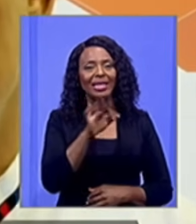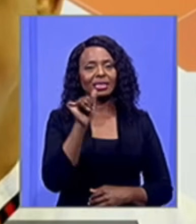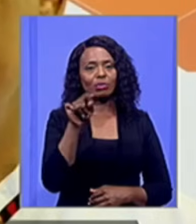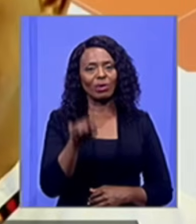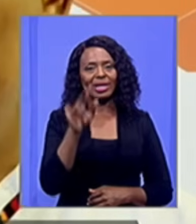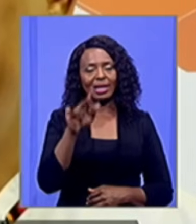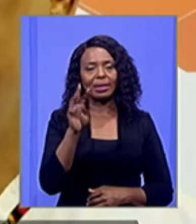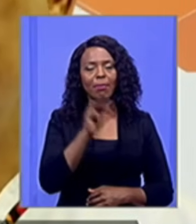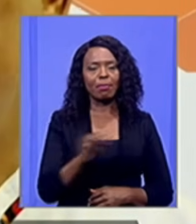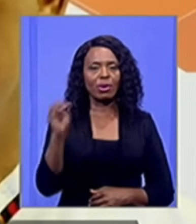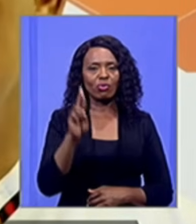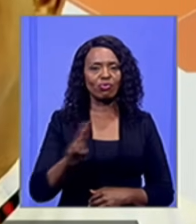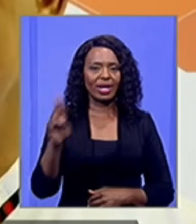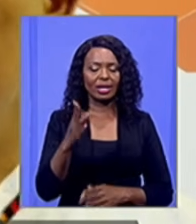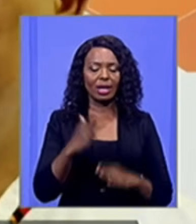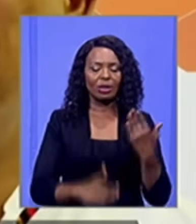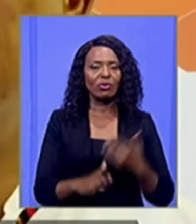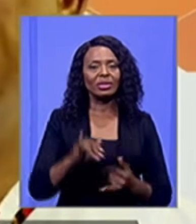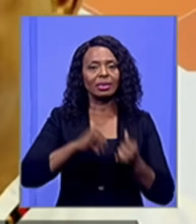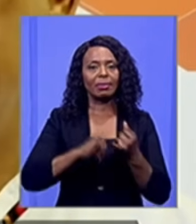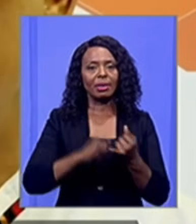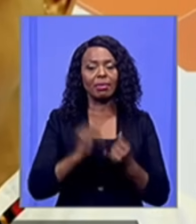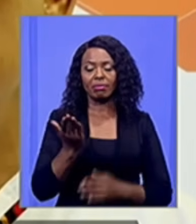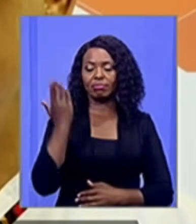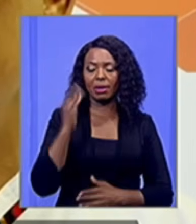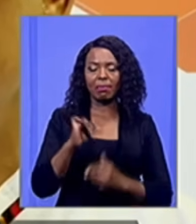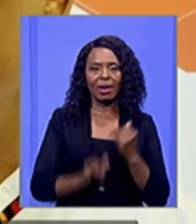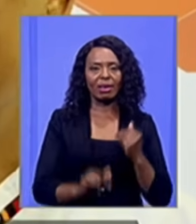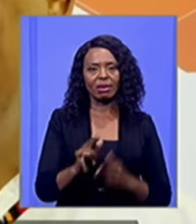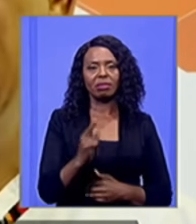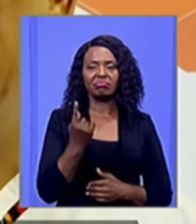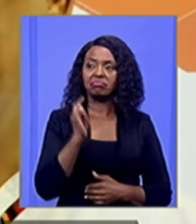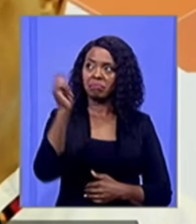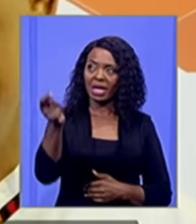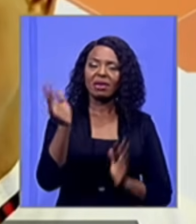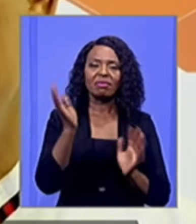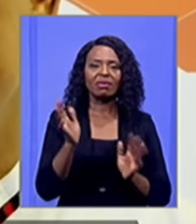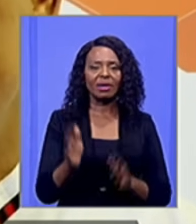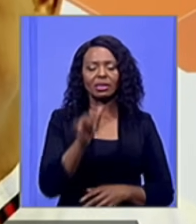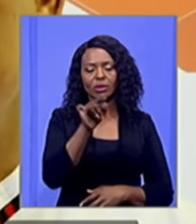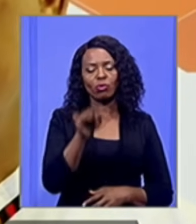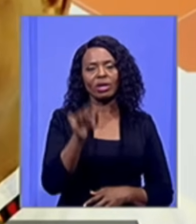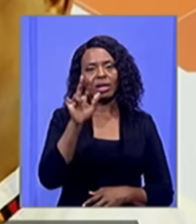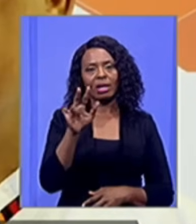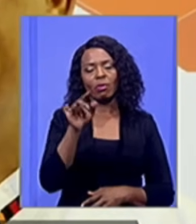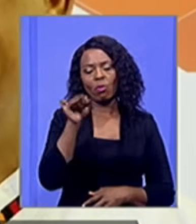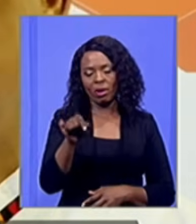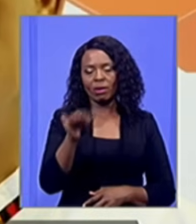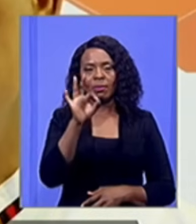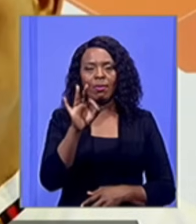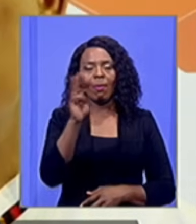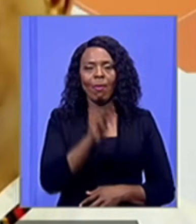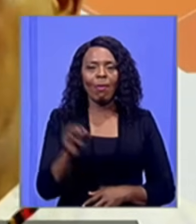36.8 million rand at the end of September, and the previous month they've been able to pay 68.3 million rand. And